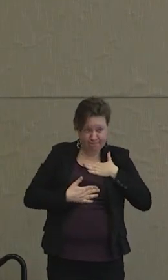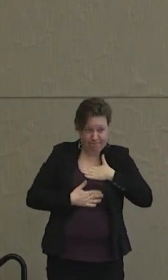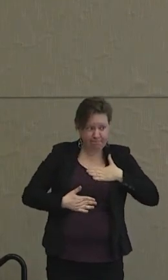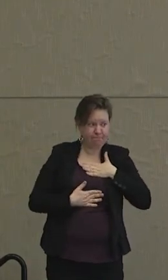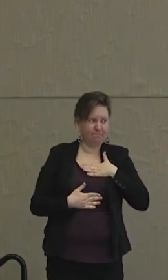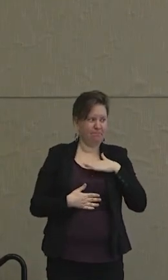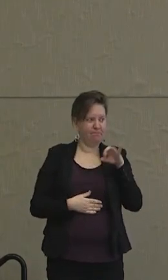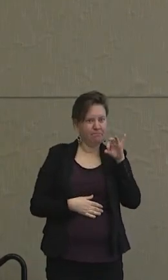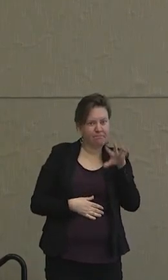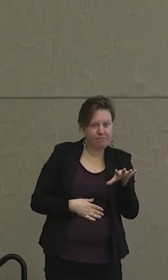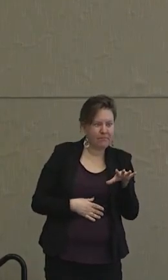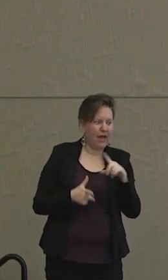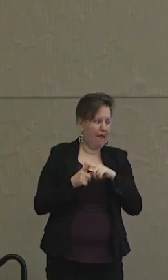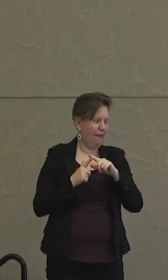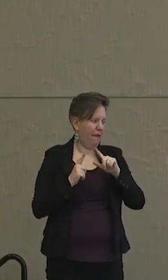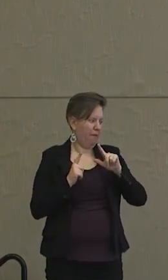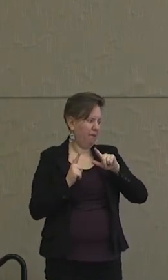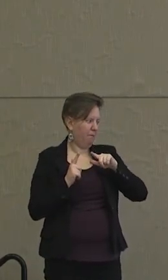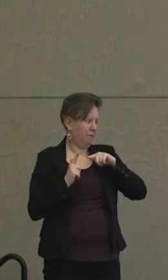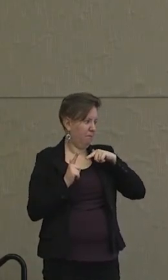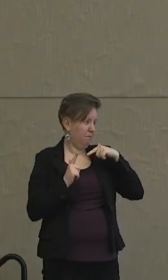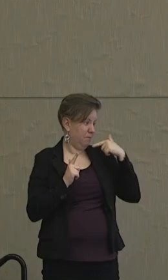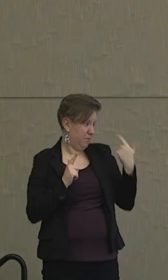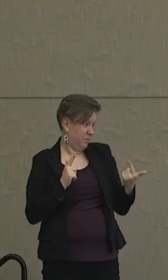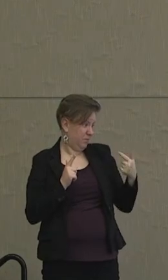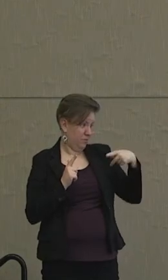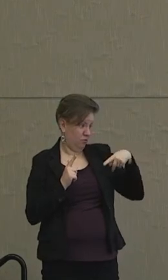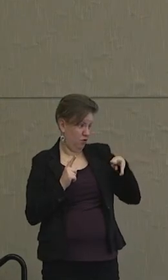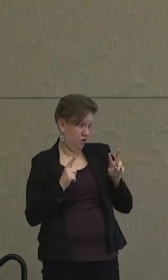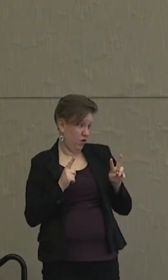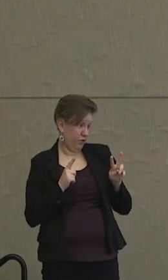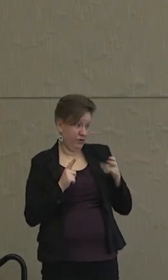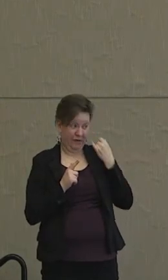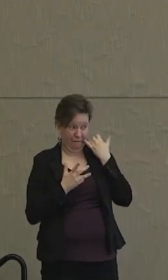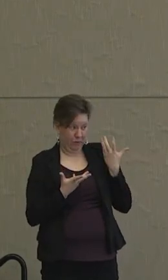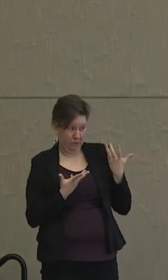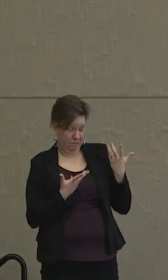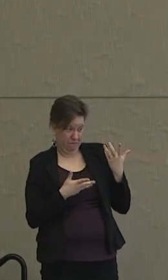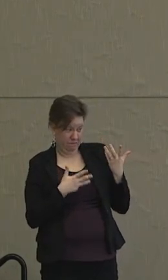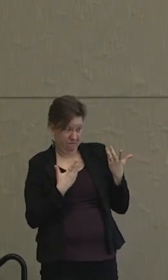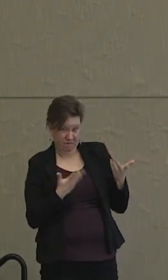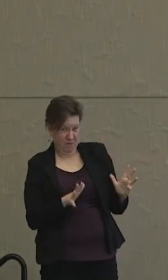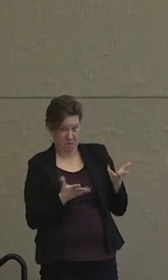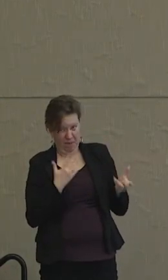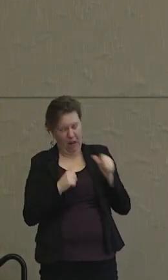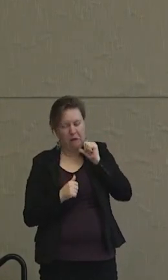appreciation, and then I'll turn it back over to the provost if you're finishing up, and I'm not sure.